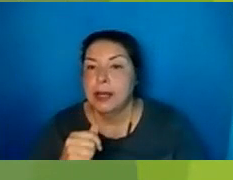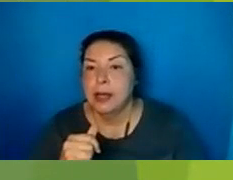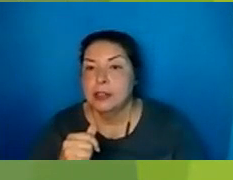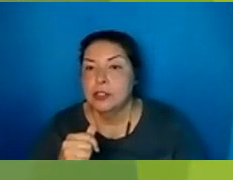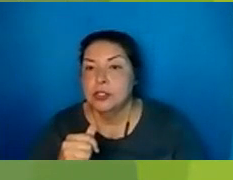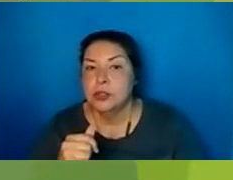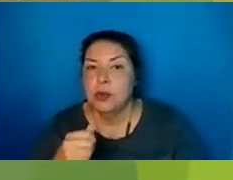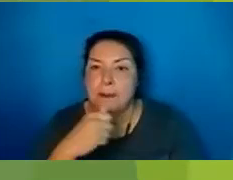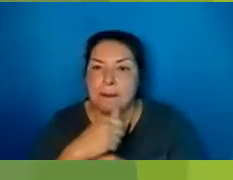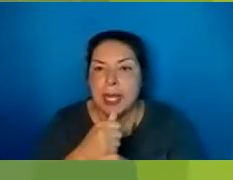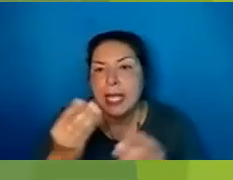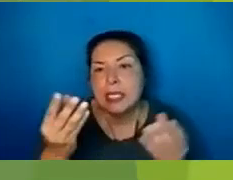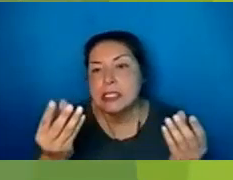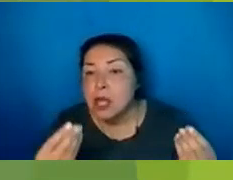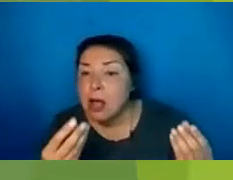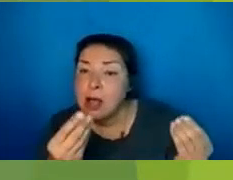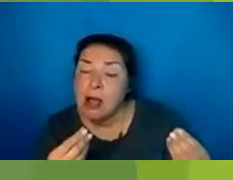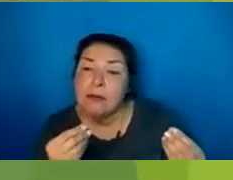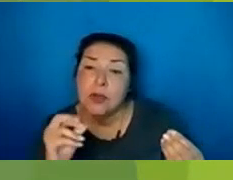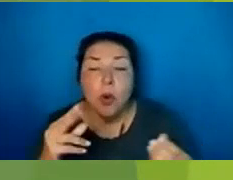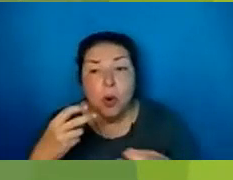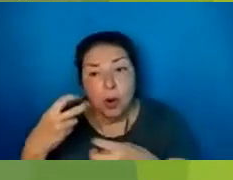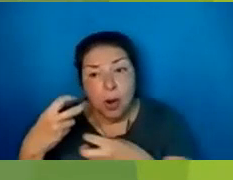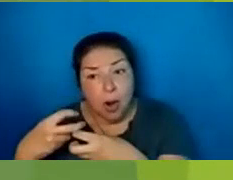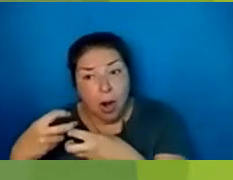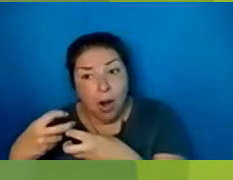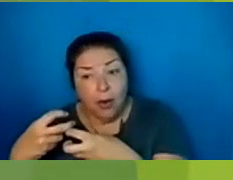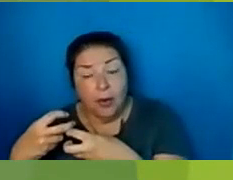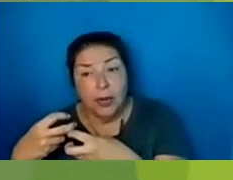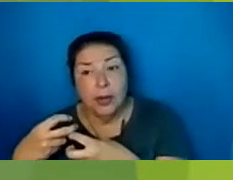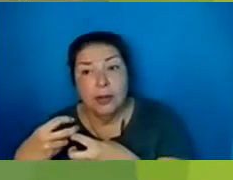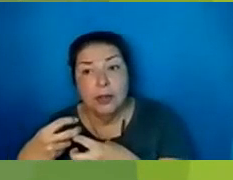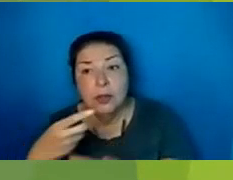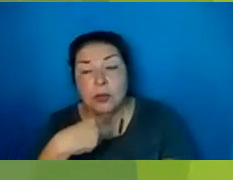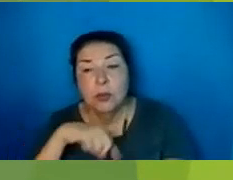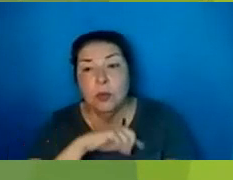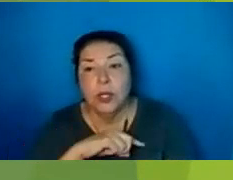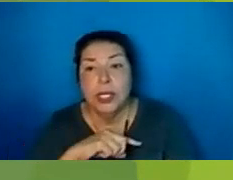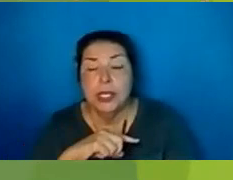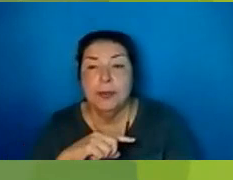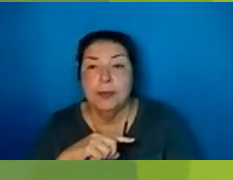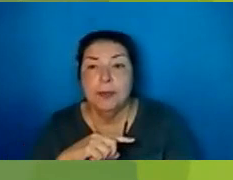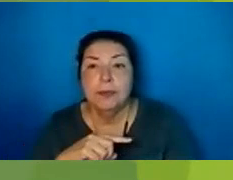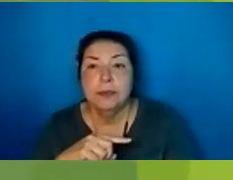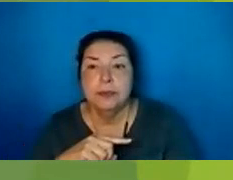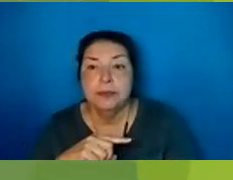soften it. We're not to make it harder. We are to be